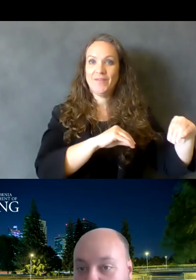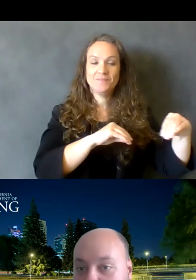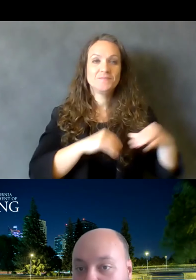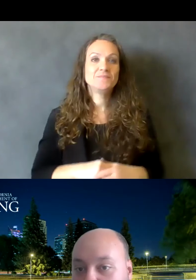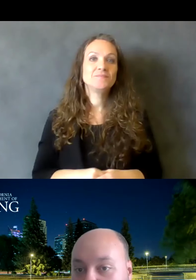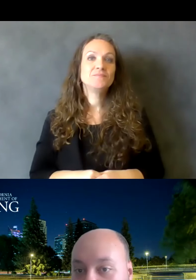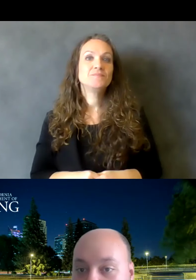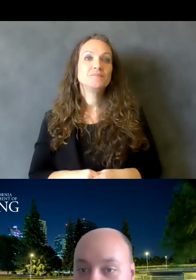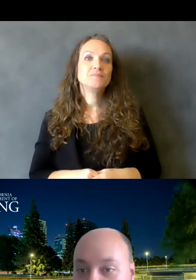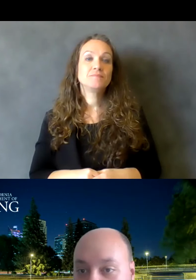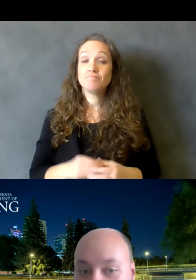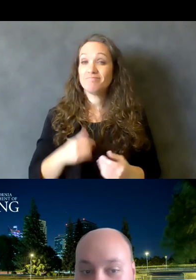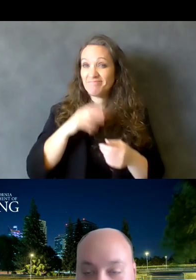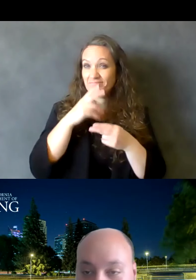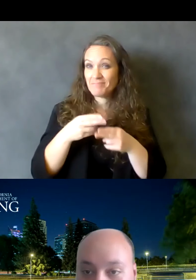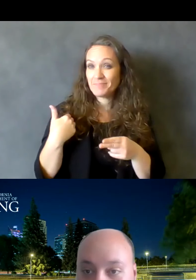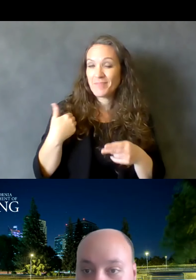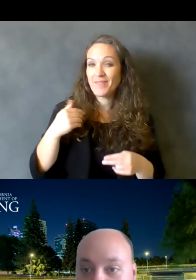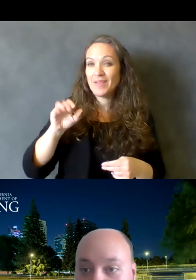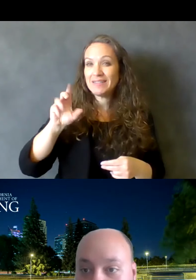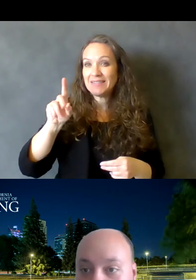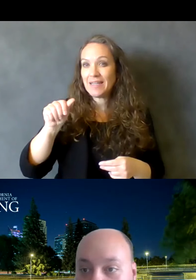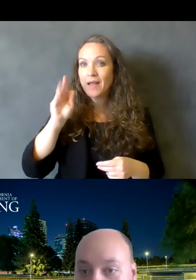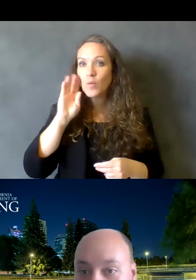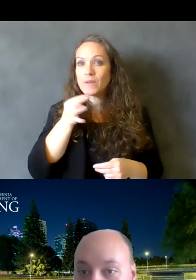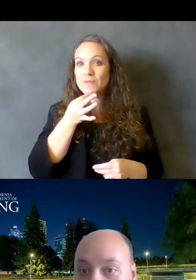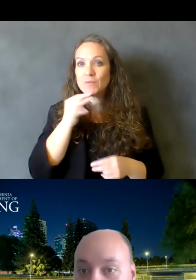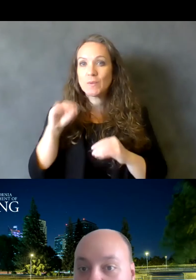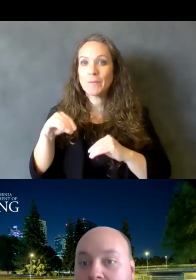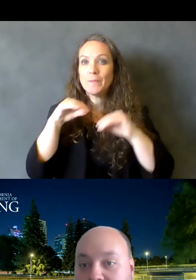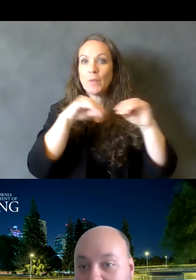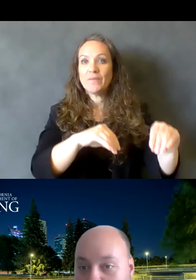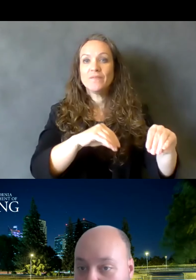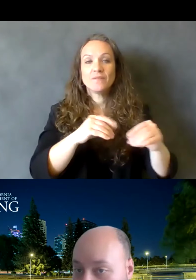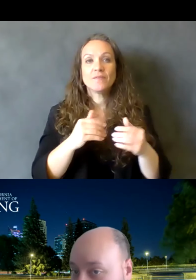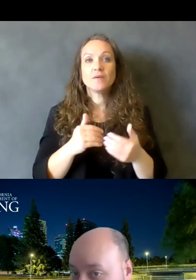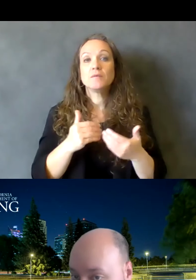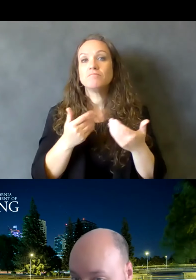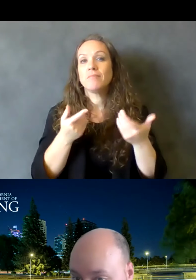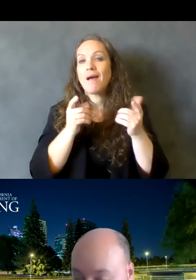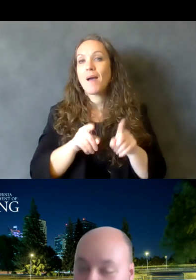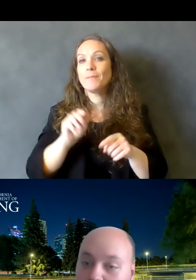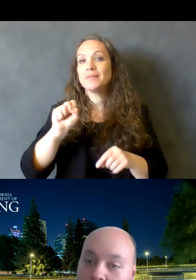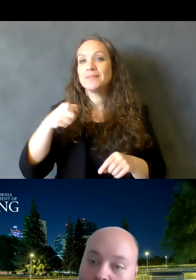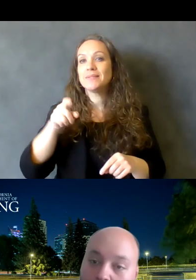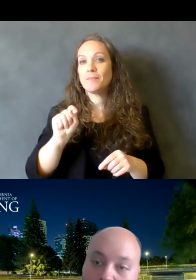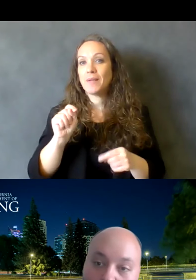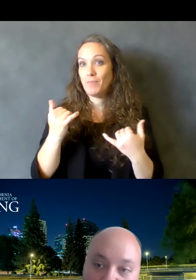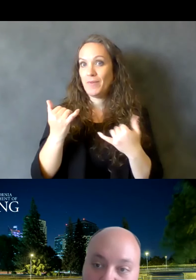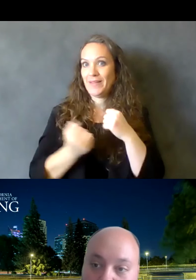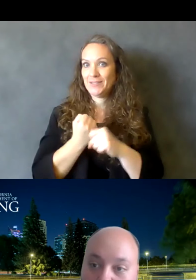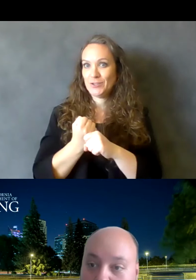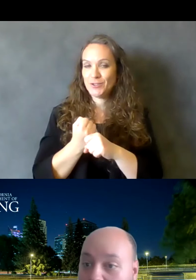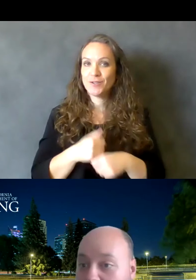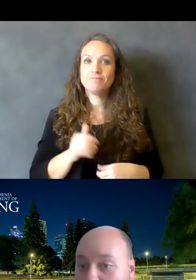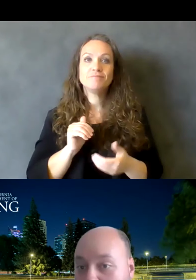have mentioned previously, CDA is scheduled to move into a new location in September 2021. Our new